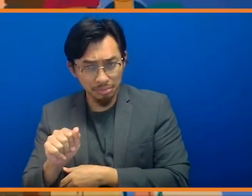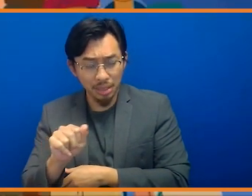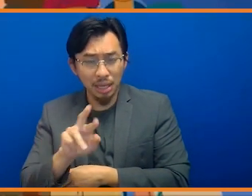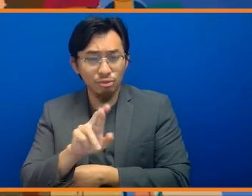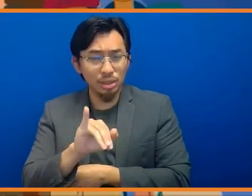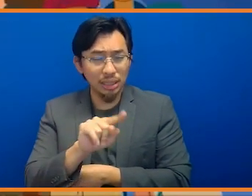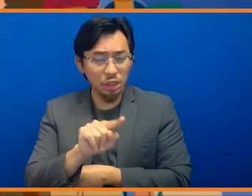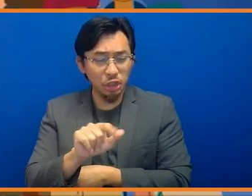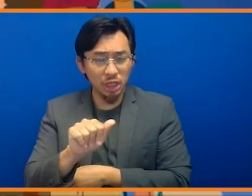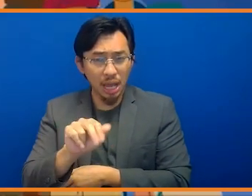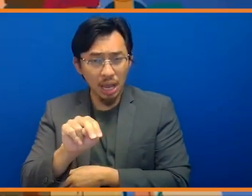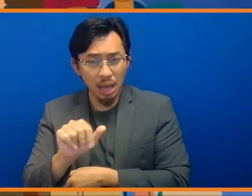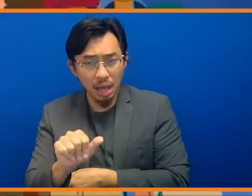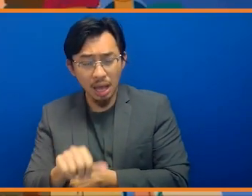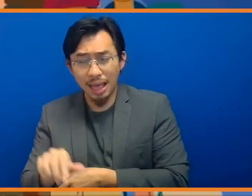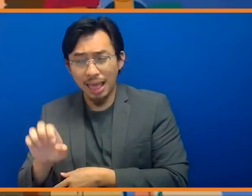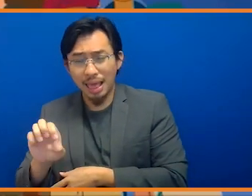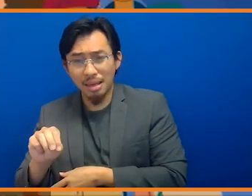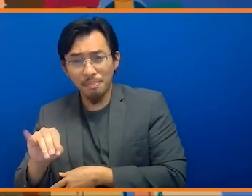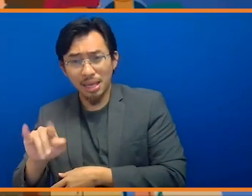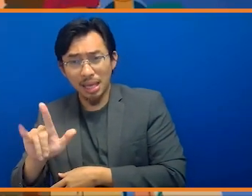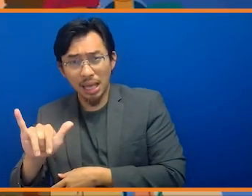Dr. Rizana, and Emilio.